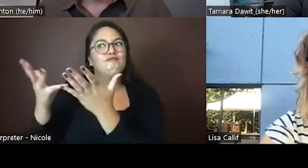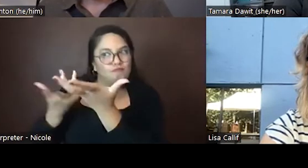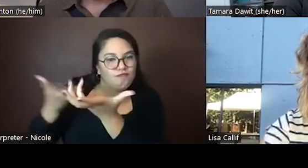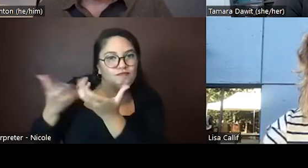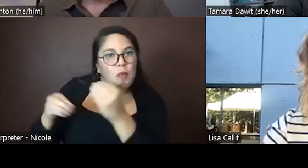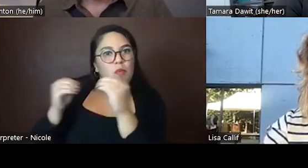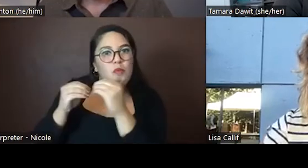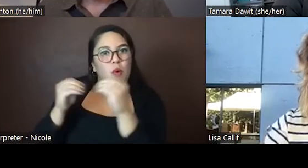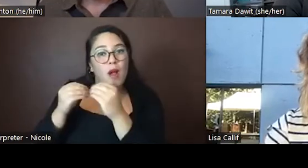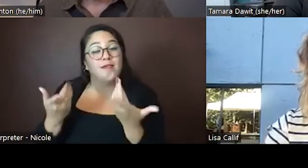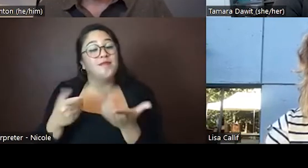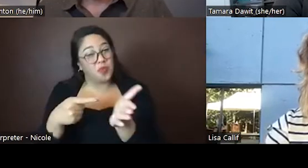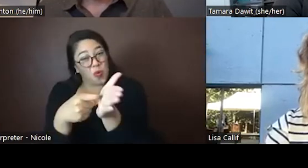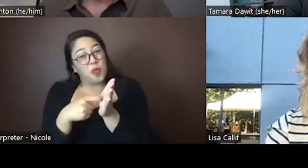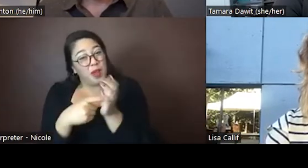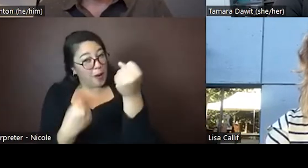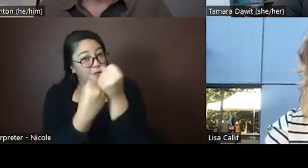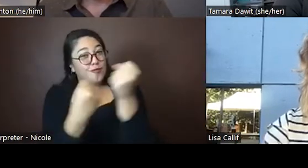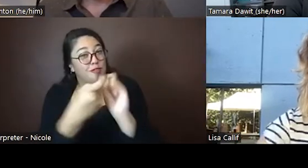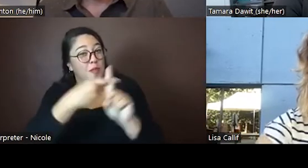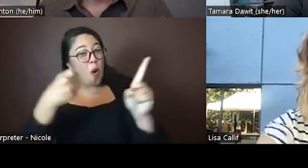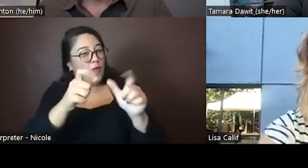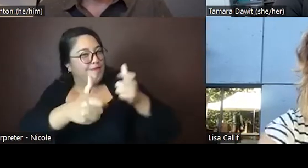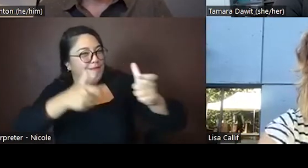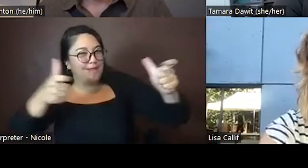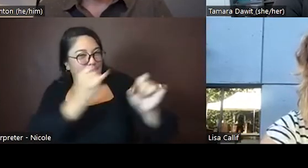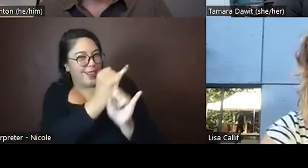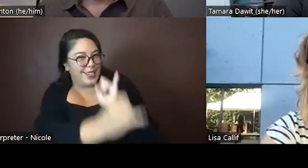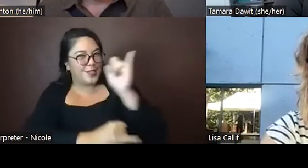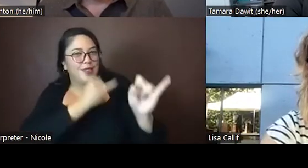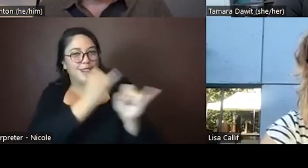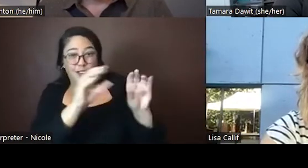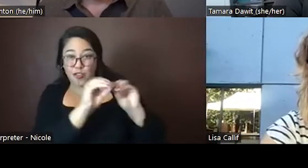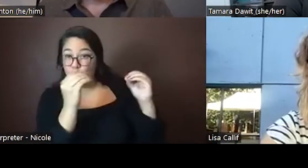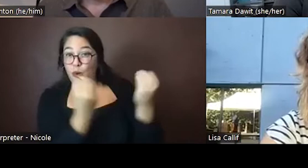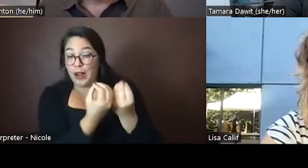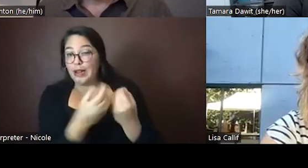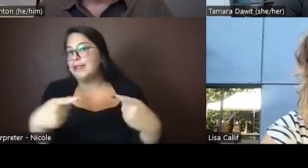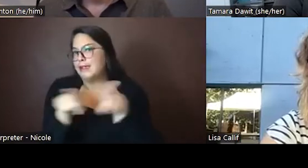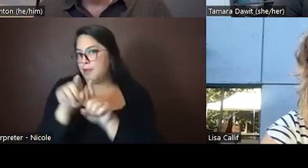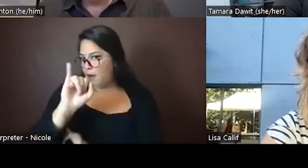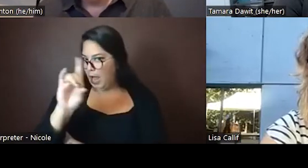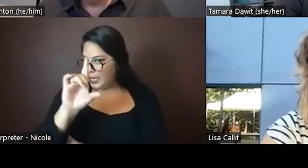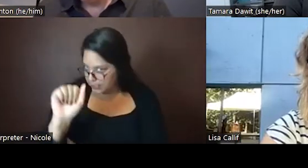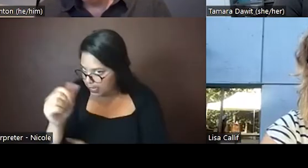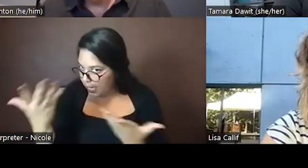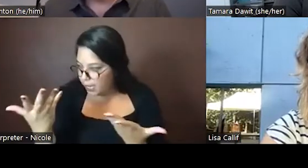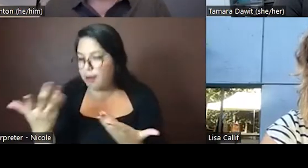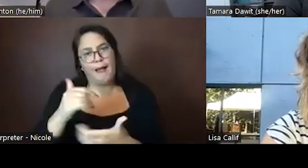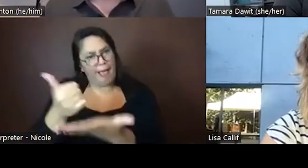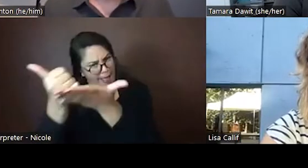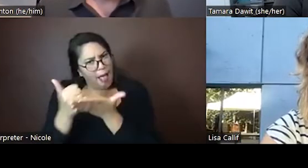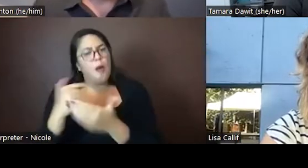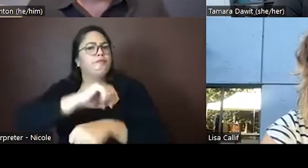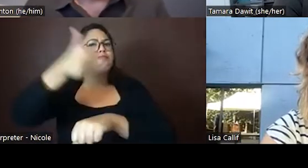support of larger international organizations and organizations like the IDA to help set up, you know, the terms of trade.